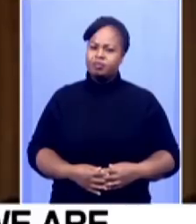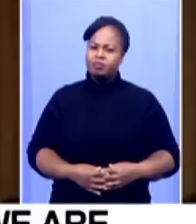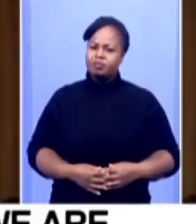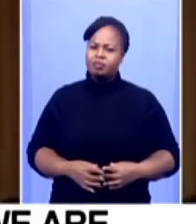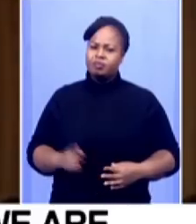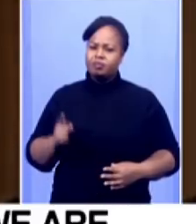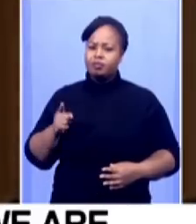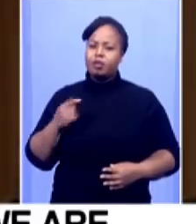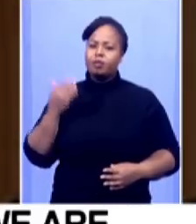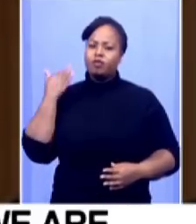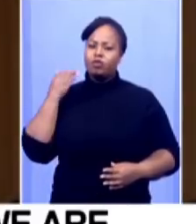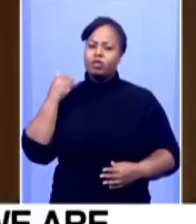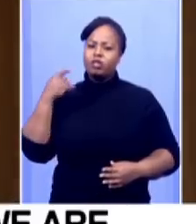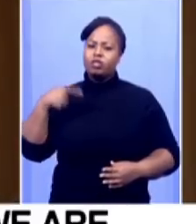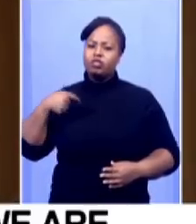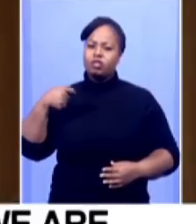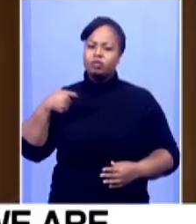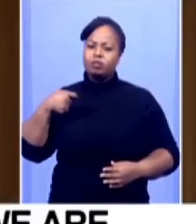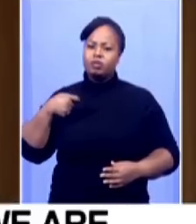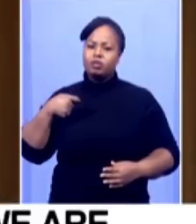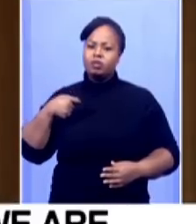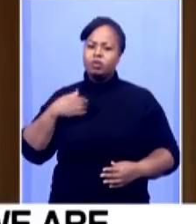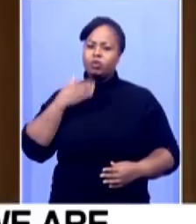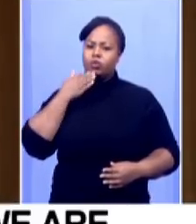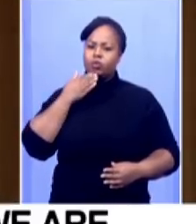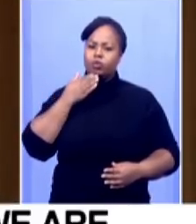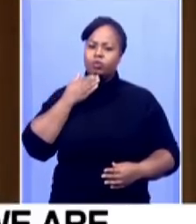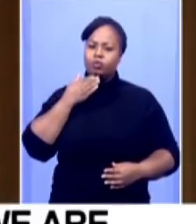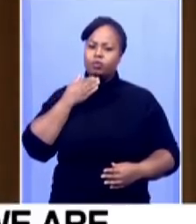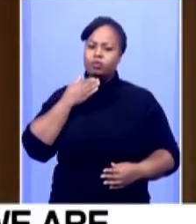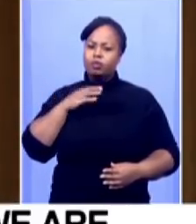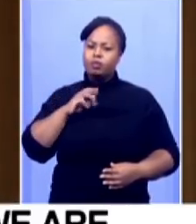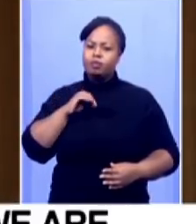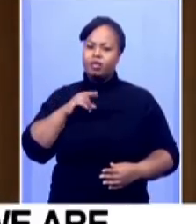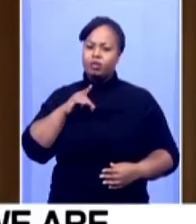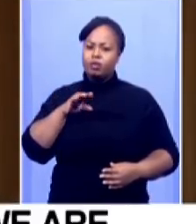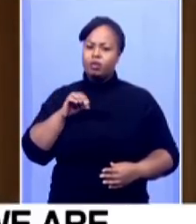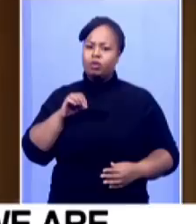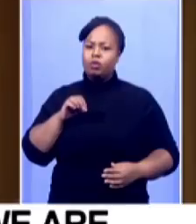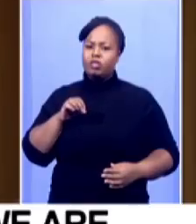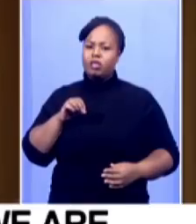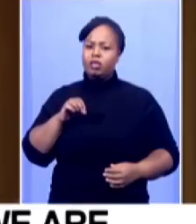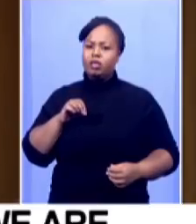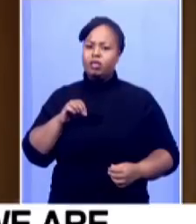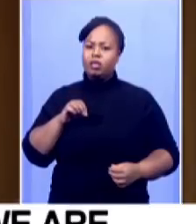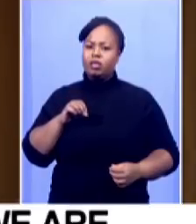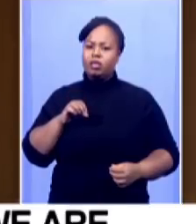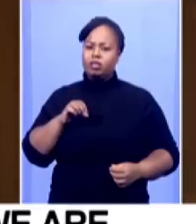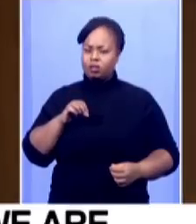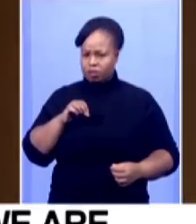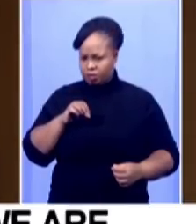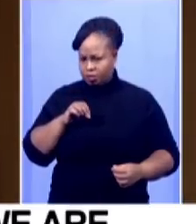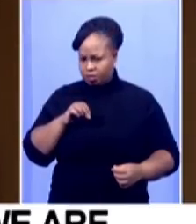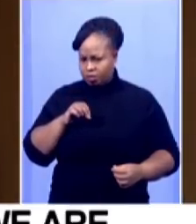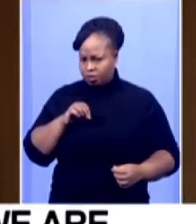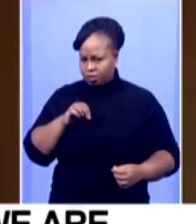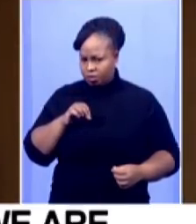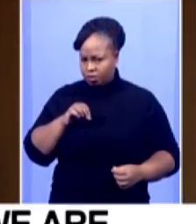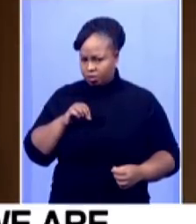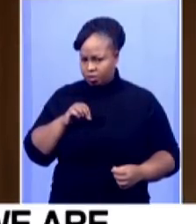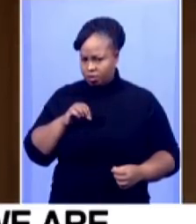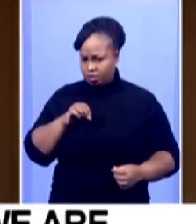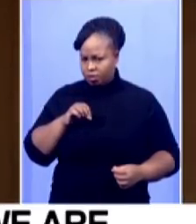judgment of Mr. Justice Mindview. We don't understand why that hasn't been delivered. It's out of our